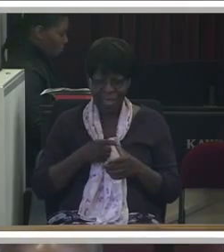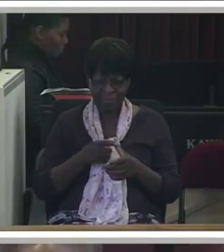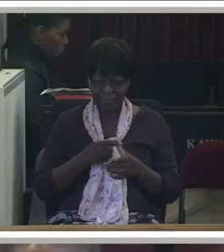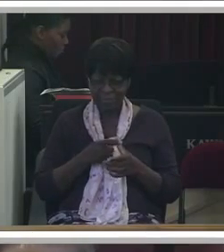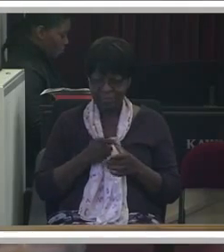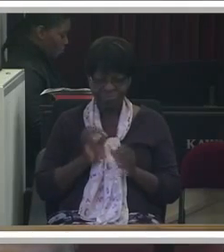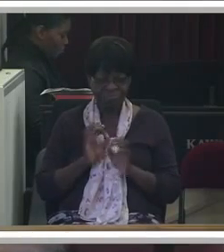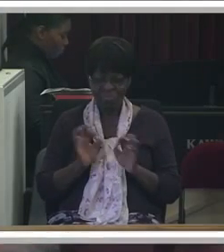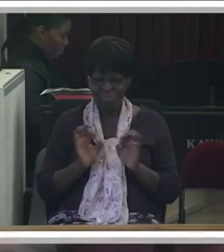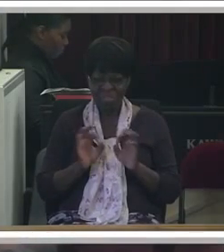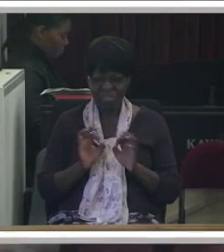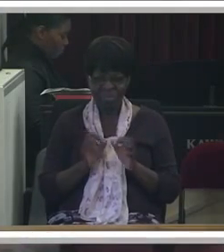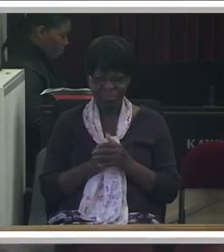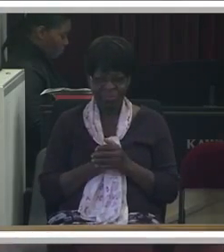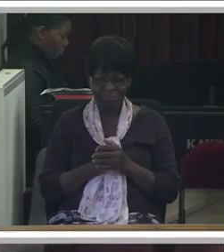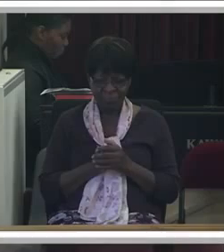Terrible fellow.